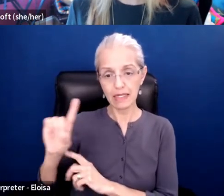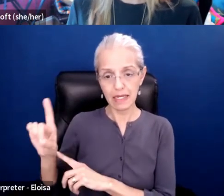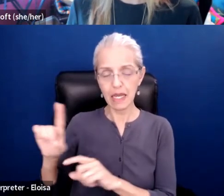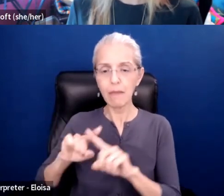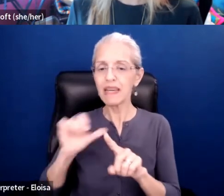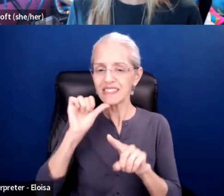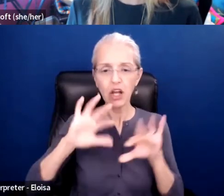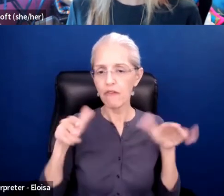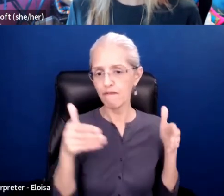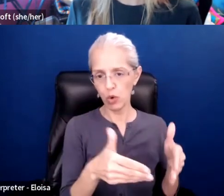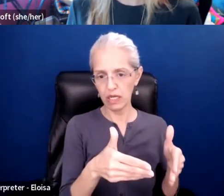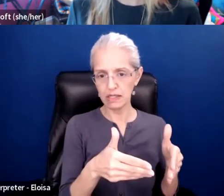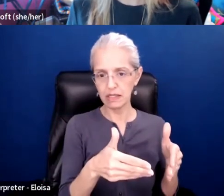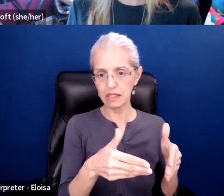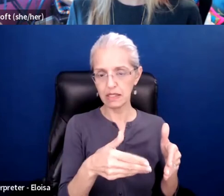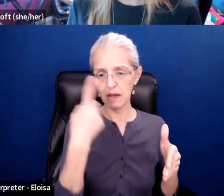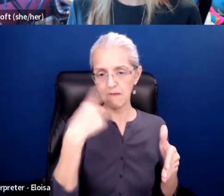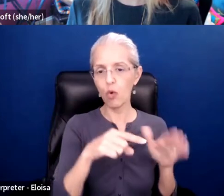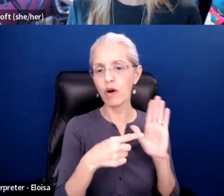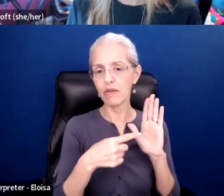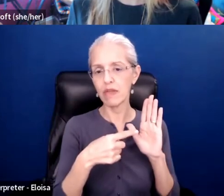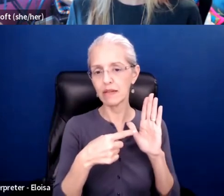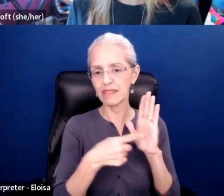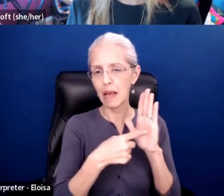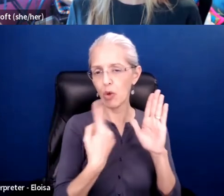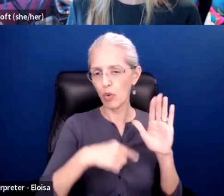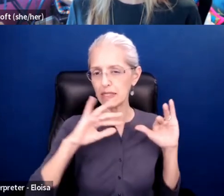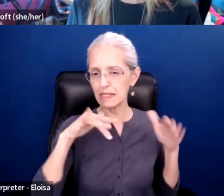focus of the sample that we studied.